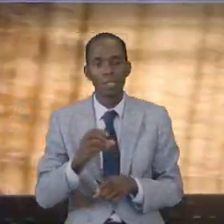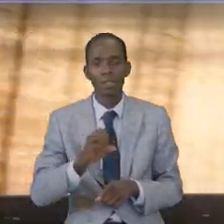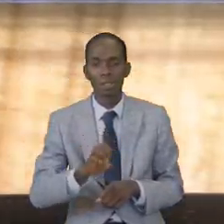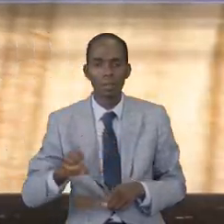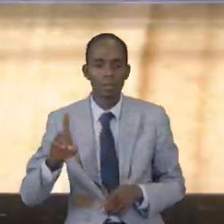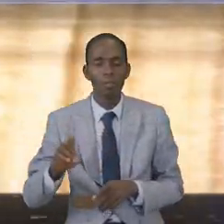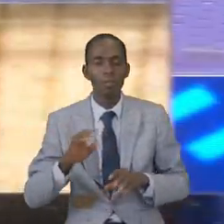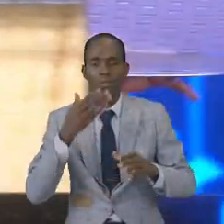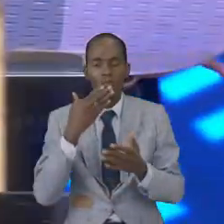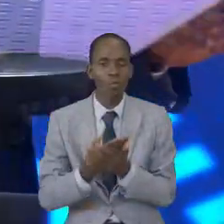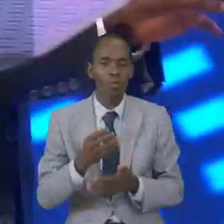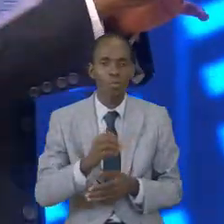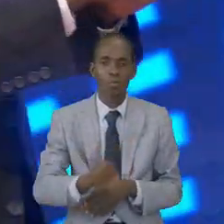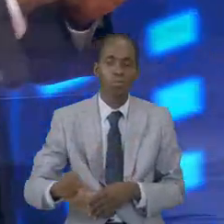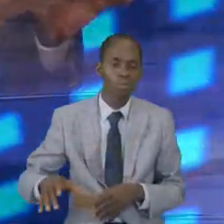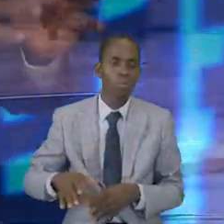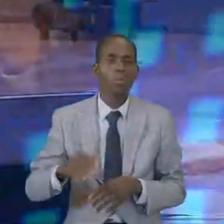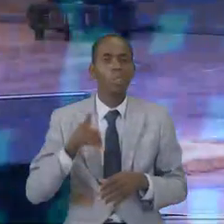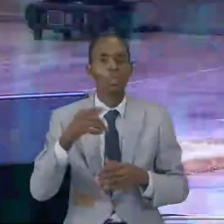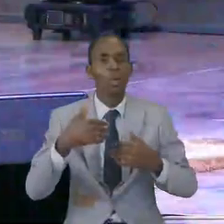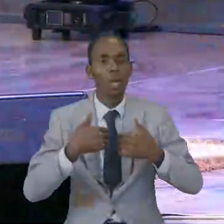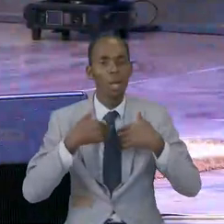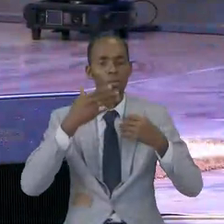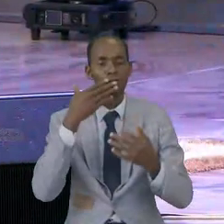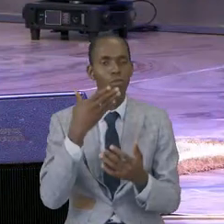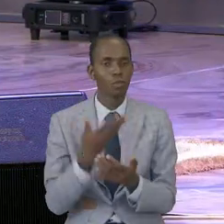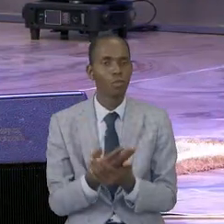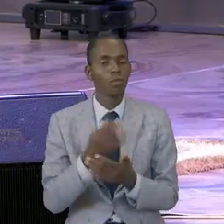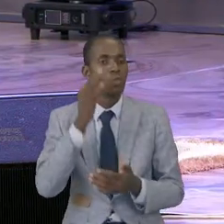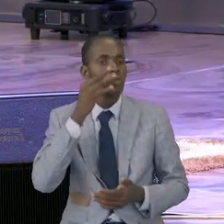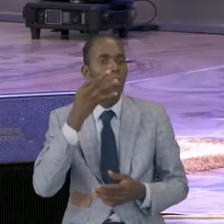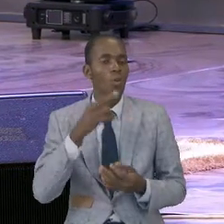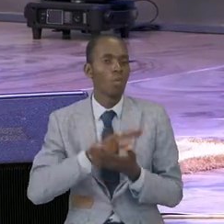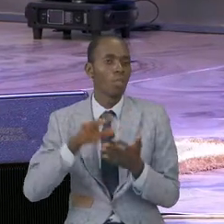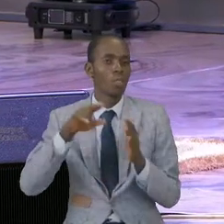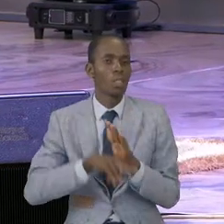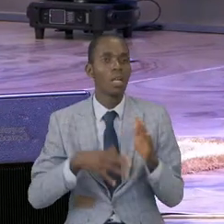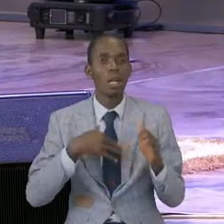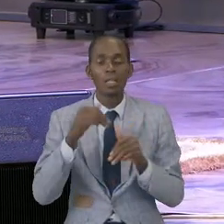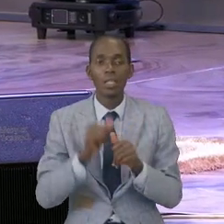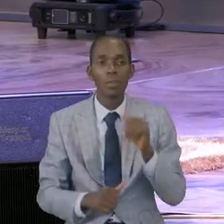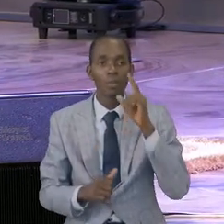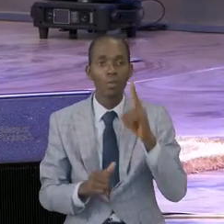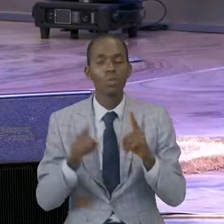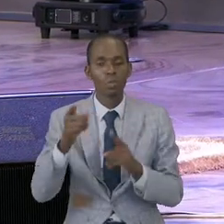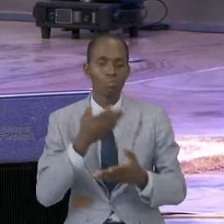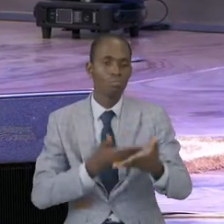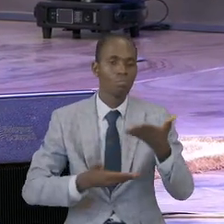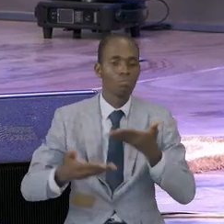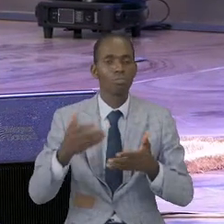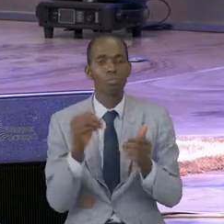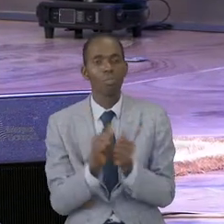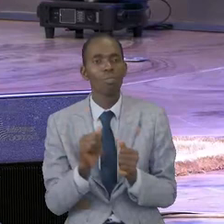good seed and you have the fruit of righteousness, and everybody you interact with, they'll